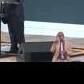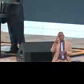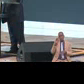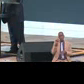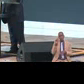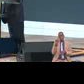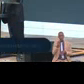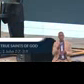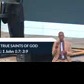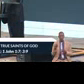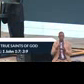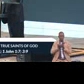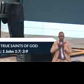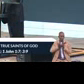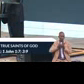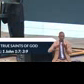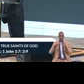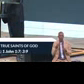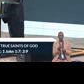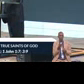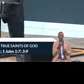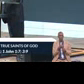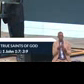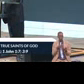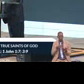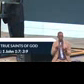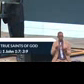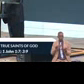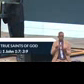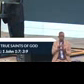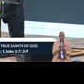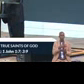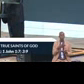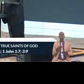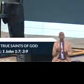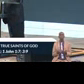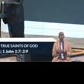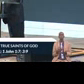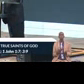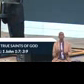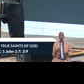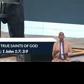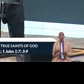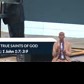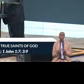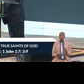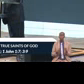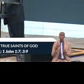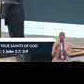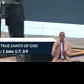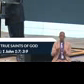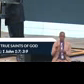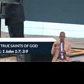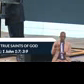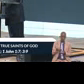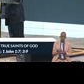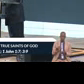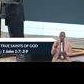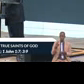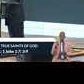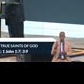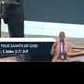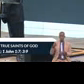therefore purge himself from these, everyone in a deep and live